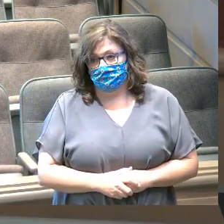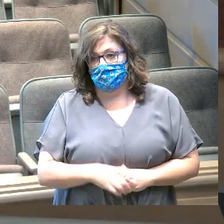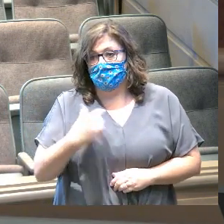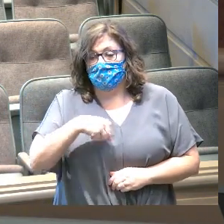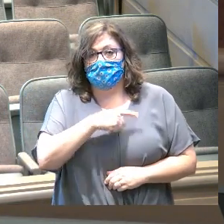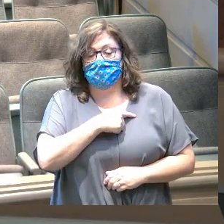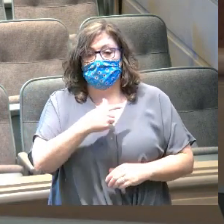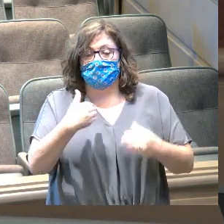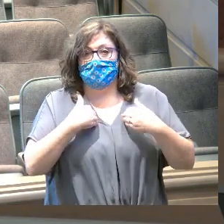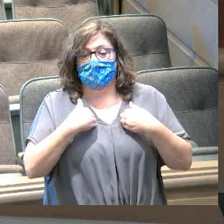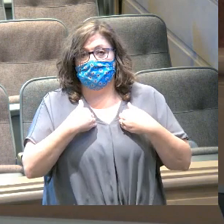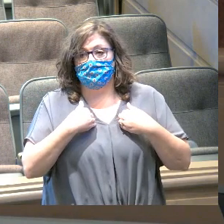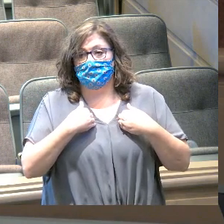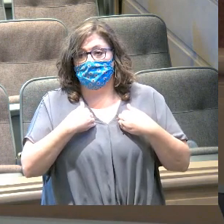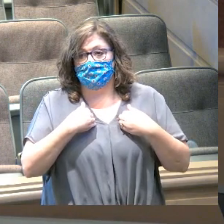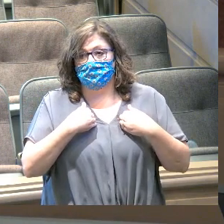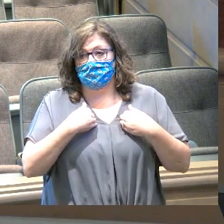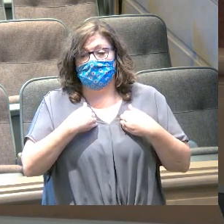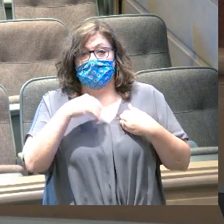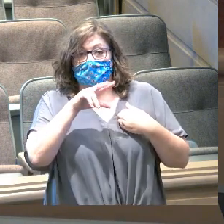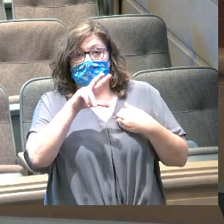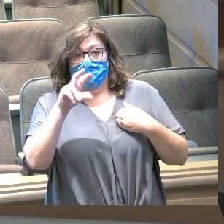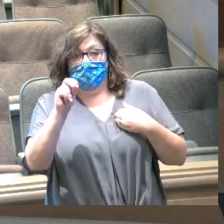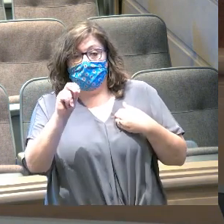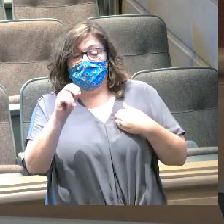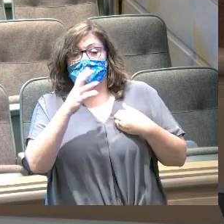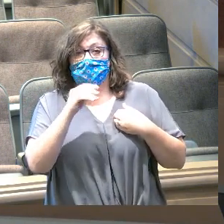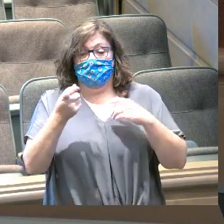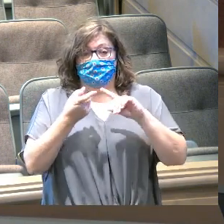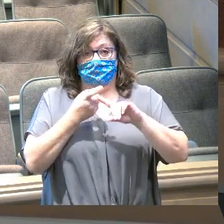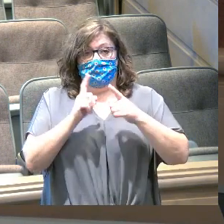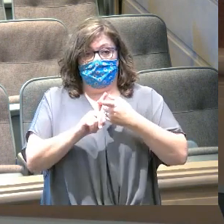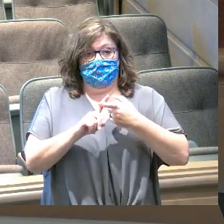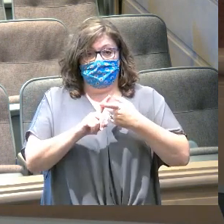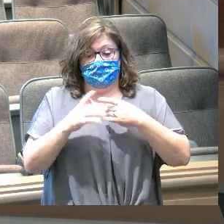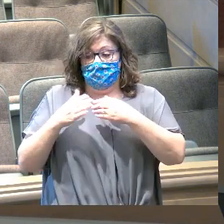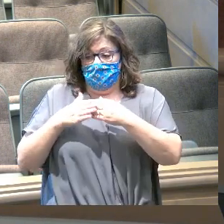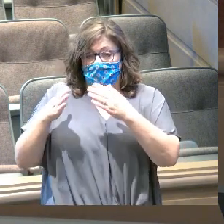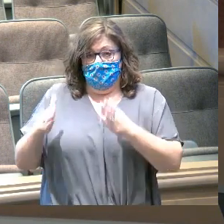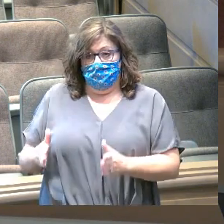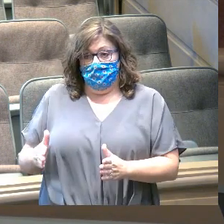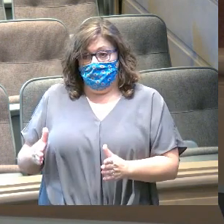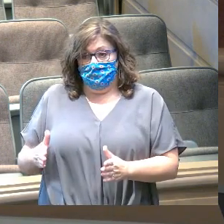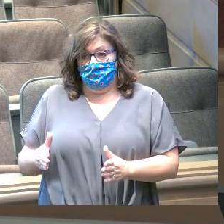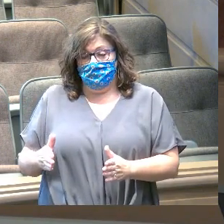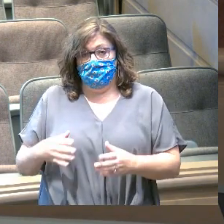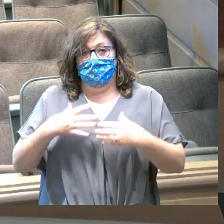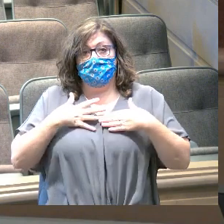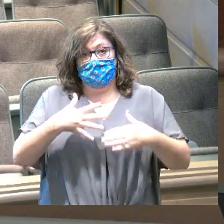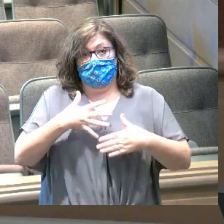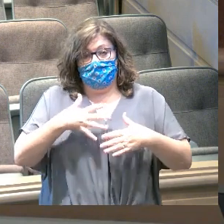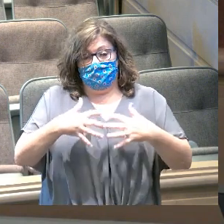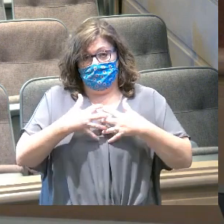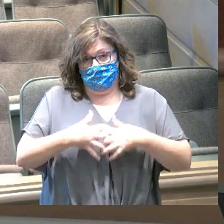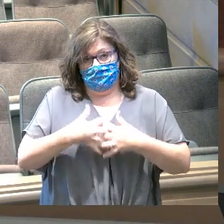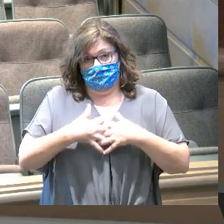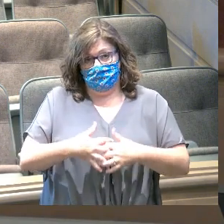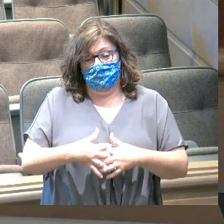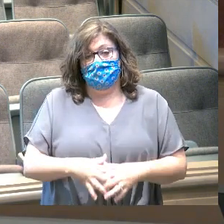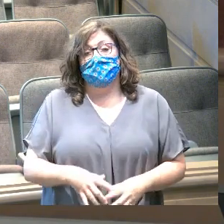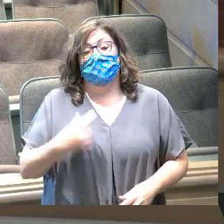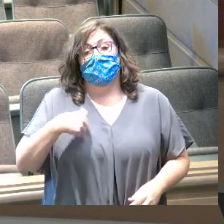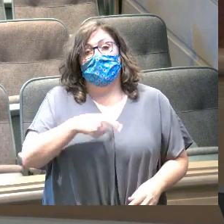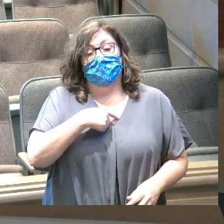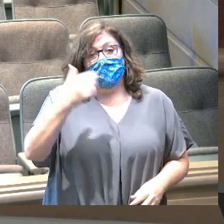30 of our friends and neighbors, our brothers and sisters who are on ventilators. And we